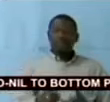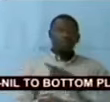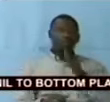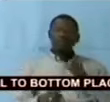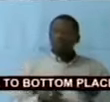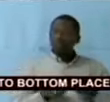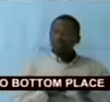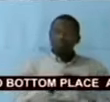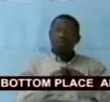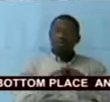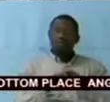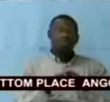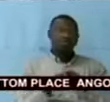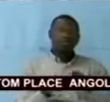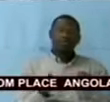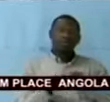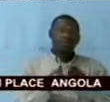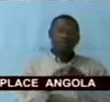That was the order of the day.